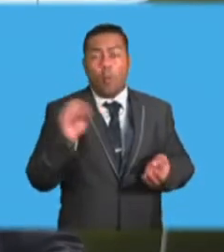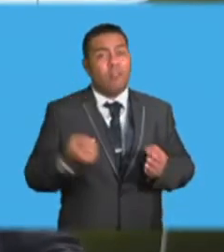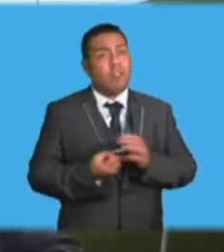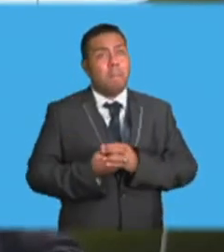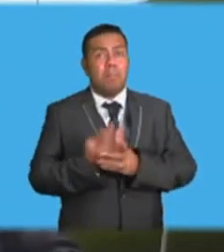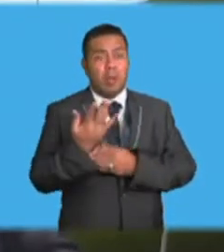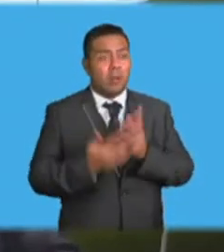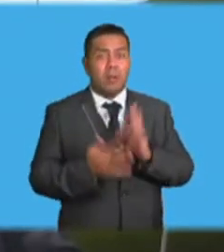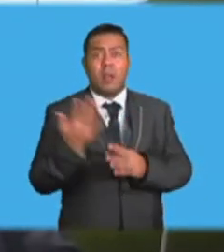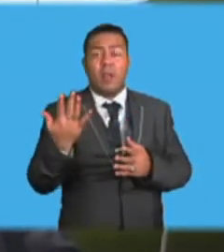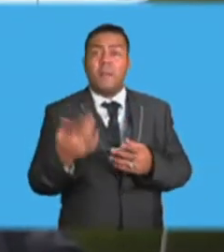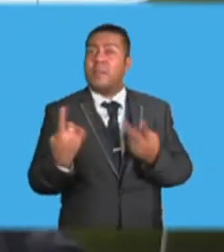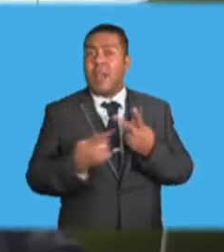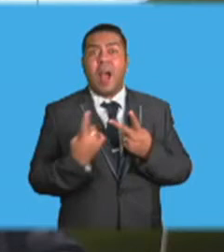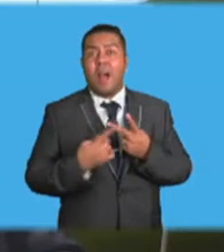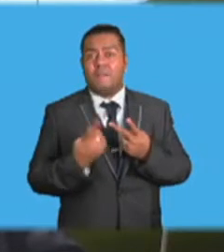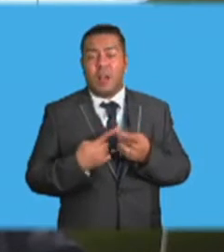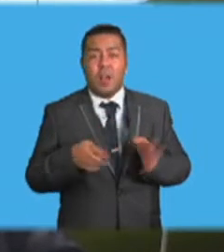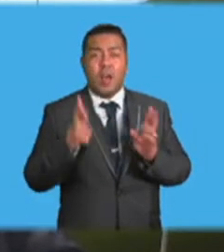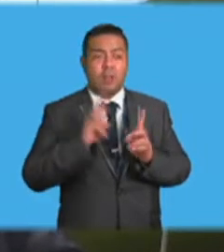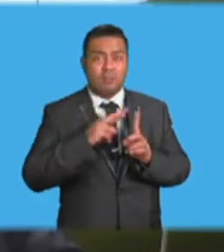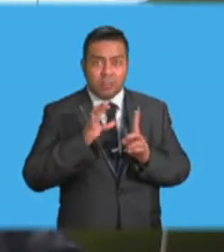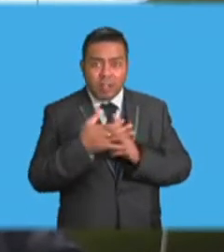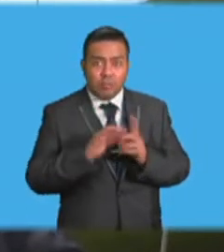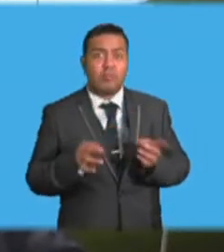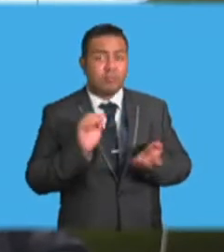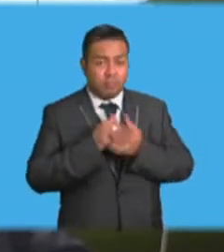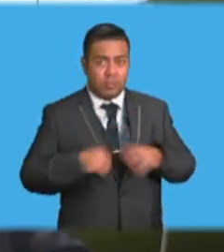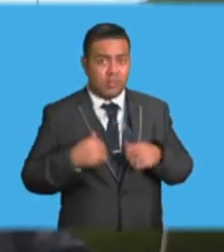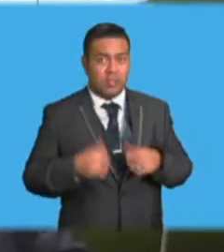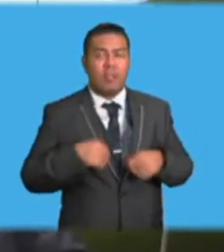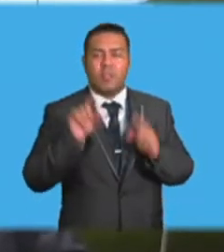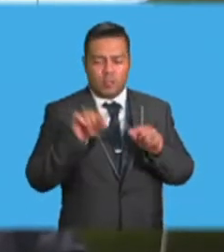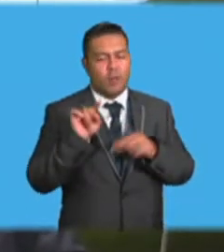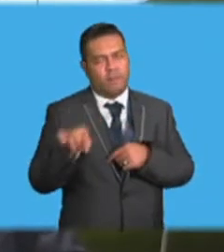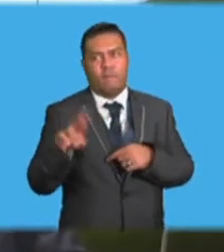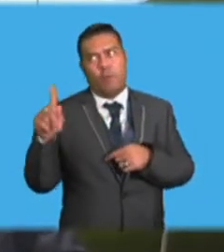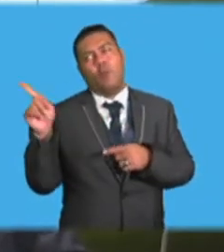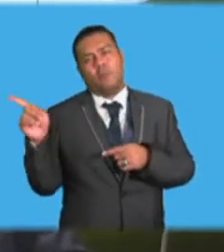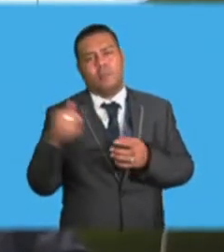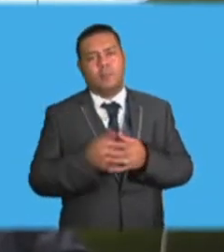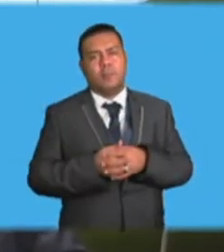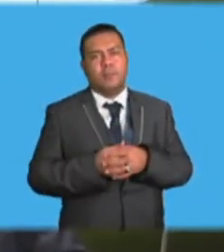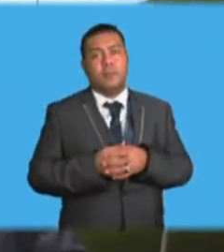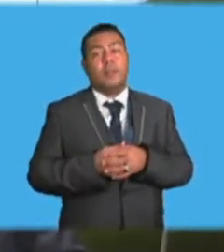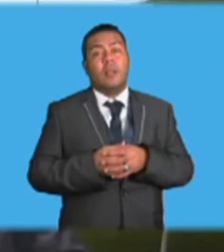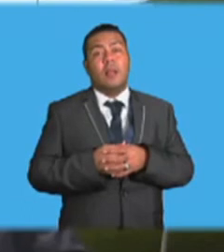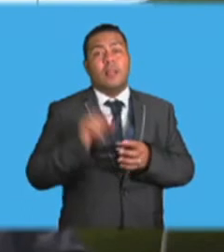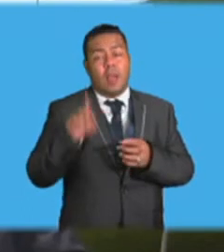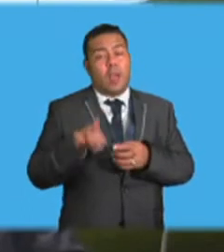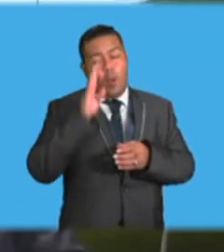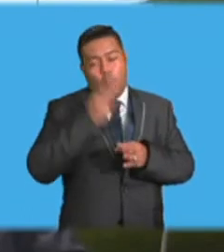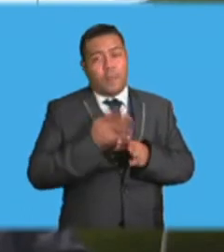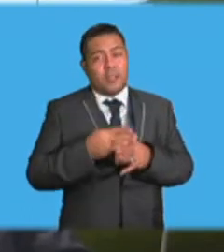cremate, there are other rituals that need to be followed, and this is precisely what the ghats are for. Madam Speaker, we hope this facility will put an